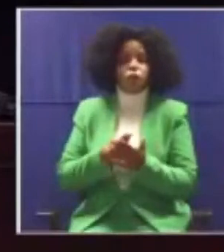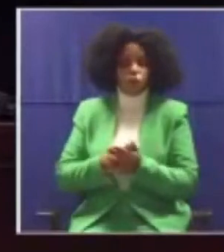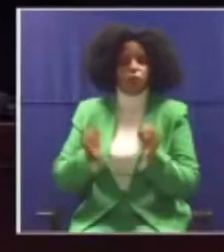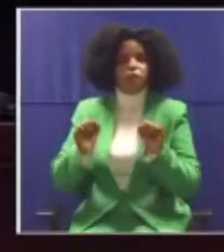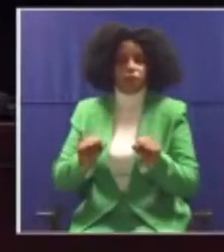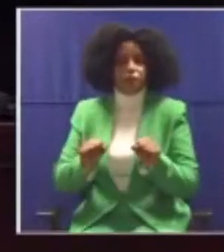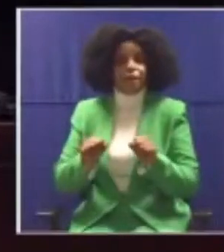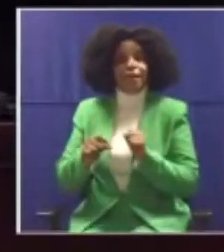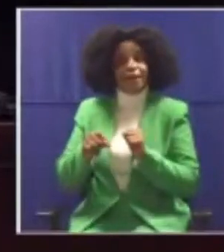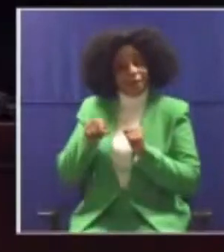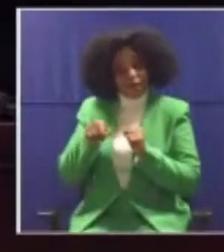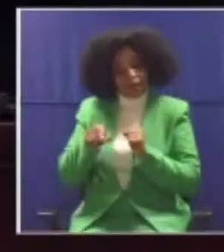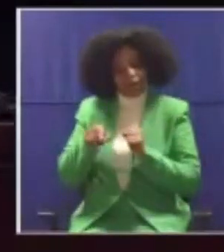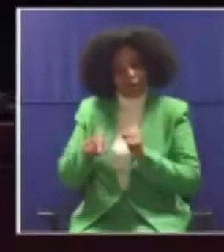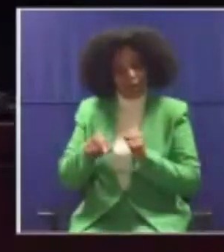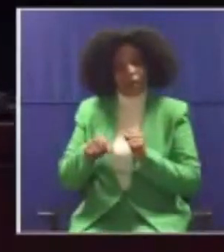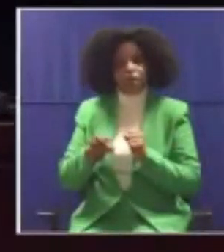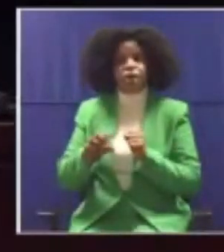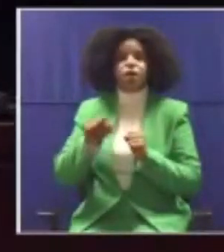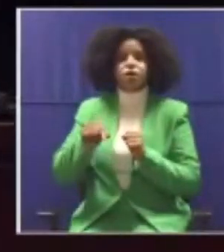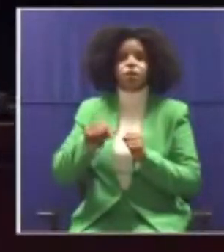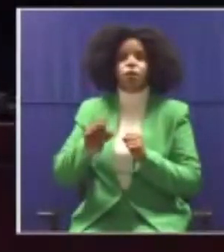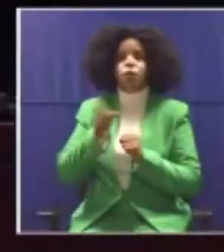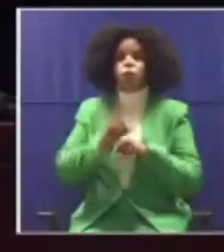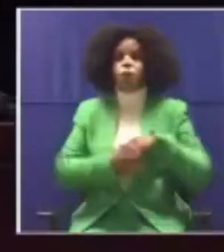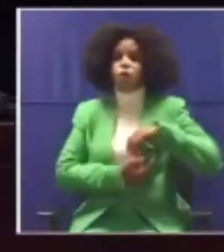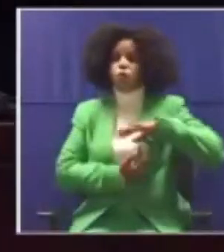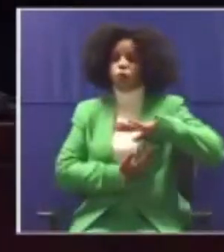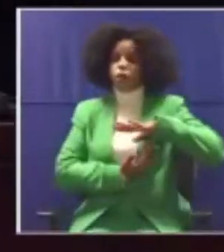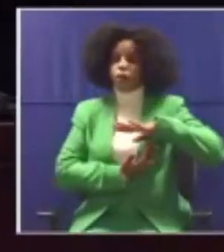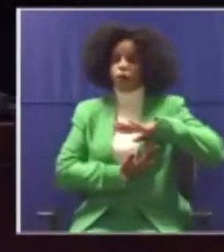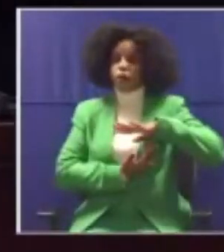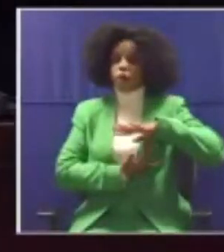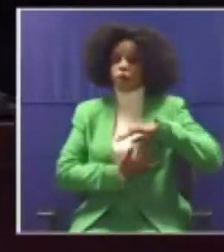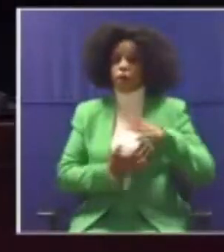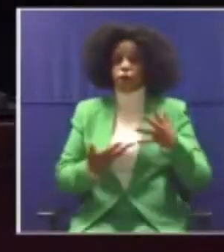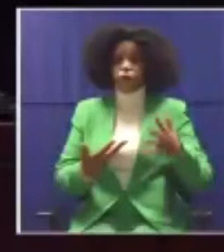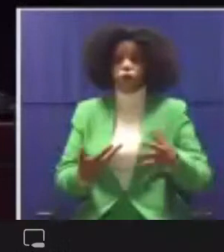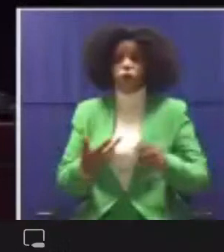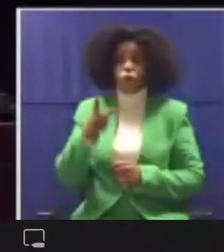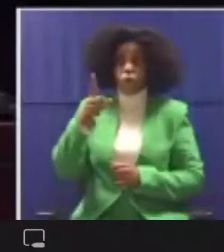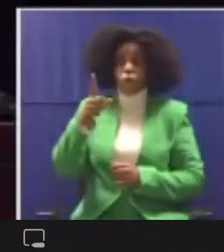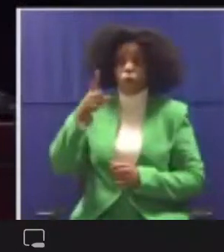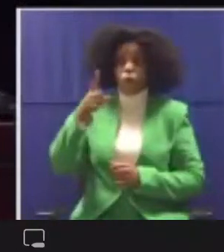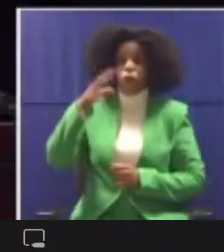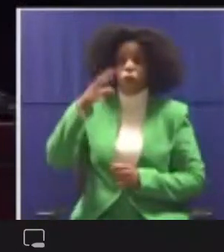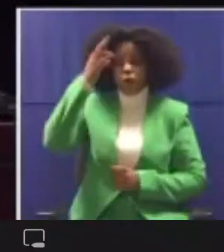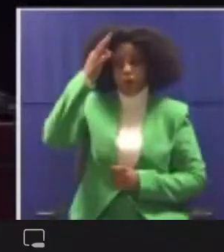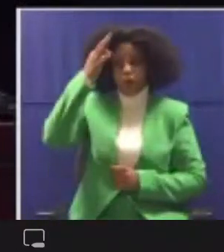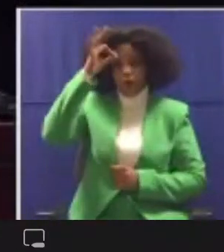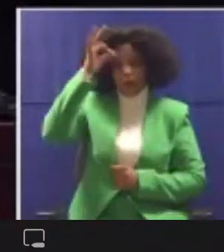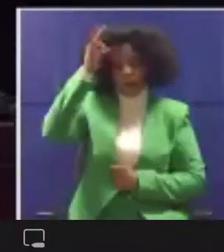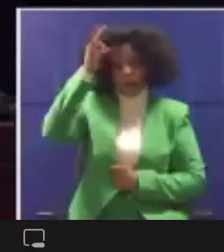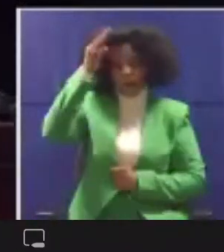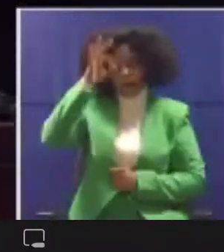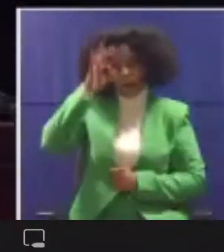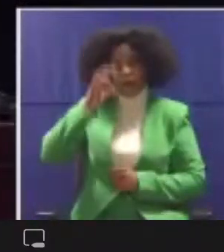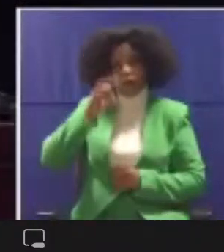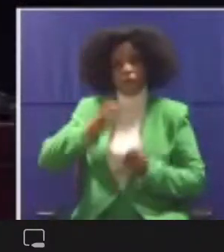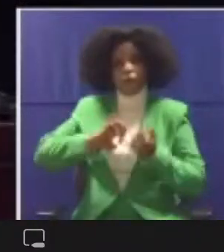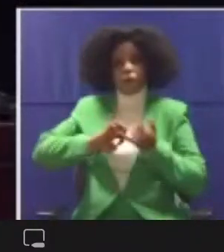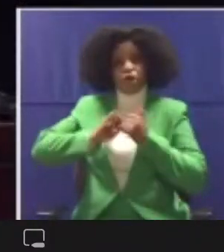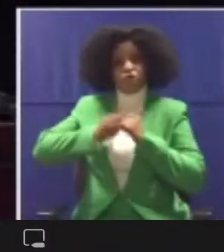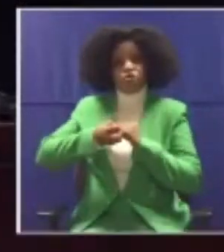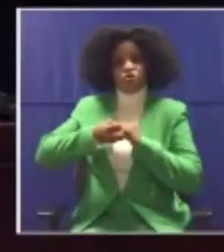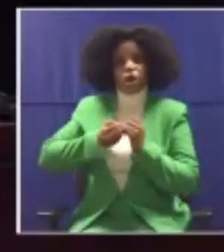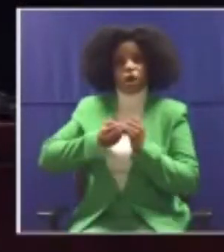that underlines the design of all our government interventions. It is on this basis that the